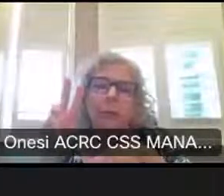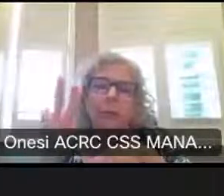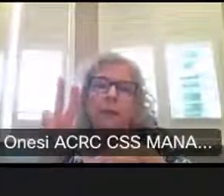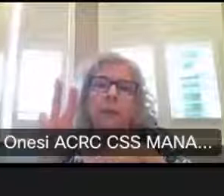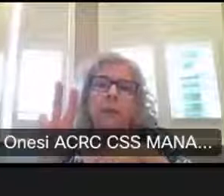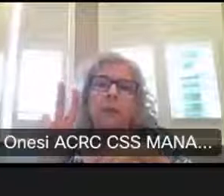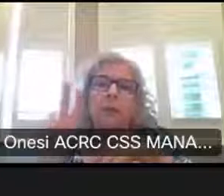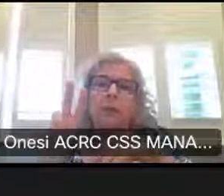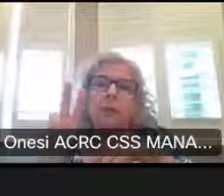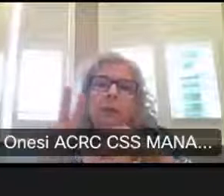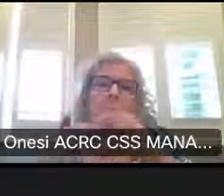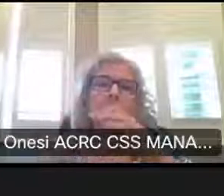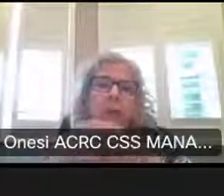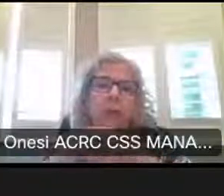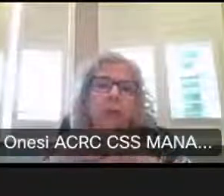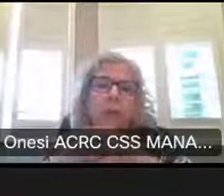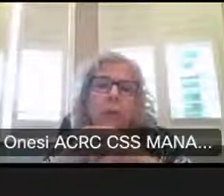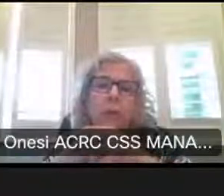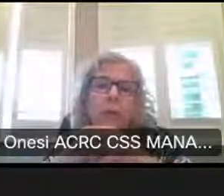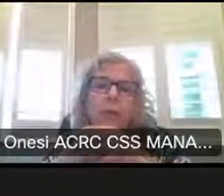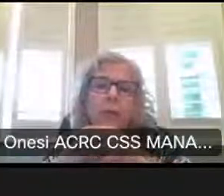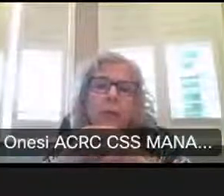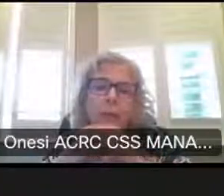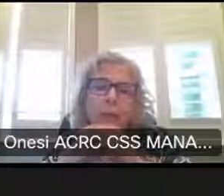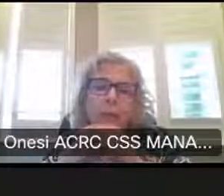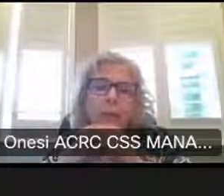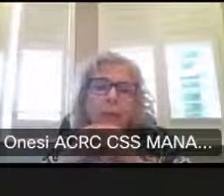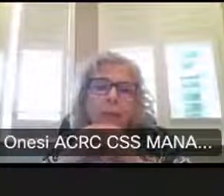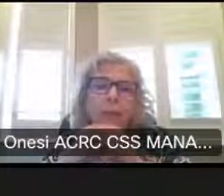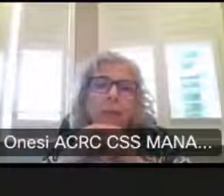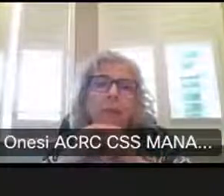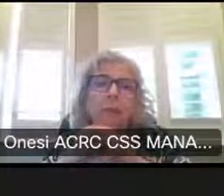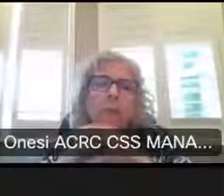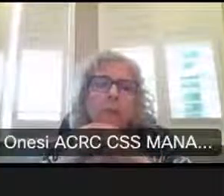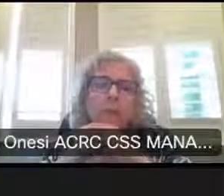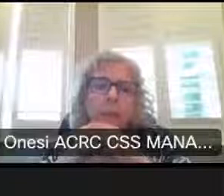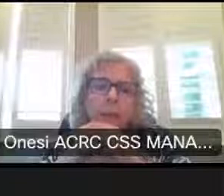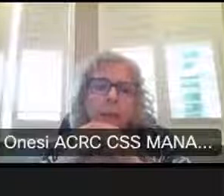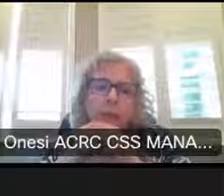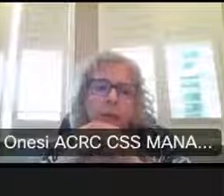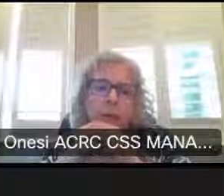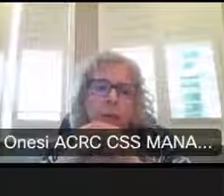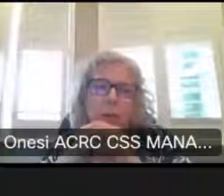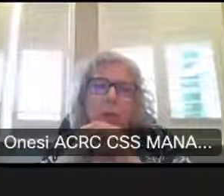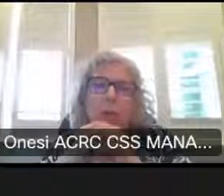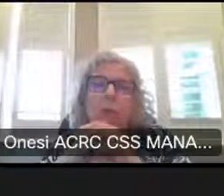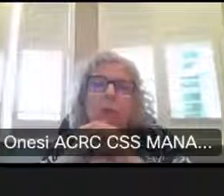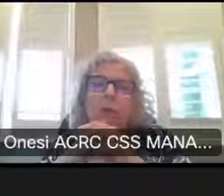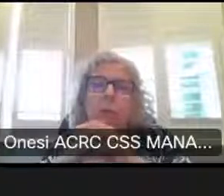clients. So we're trying to organize that in a systematic